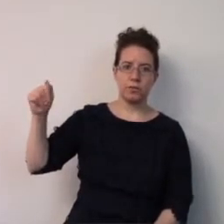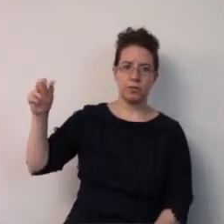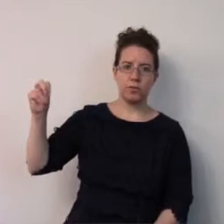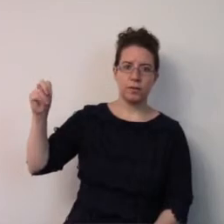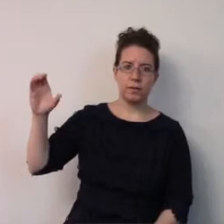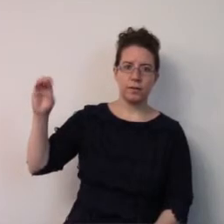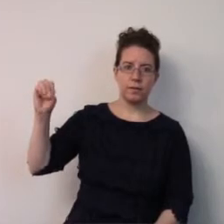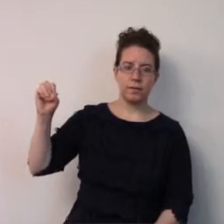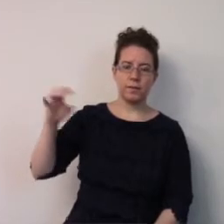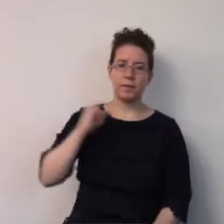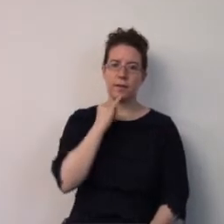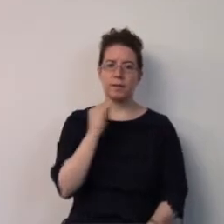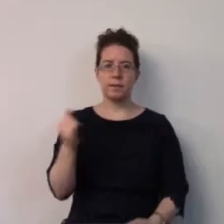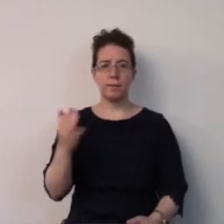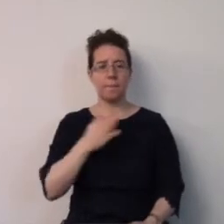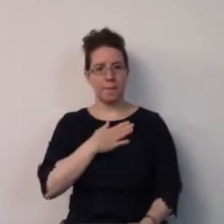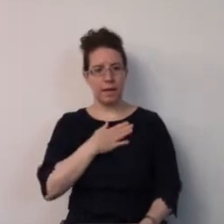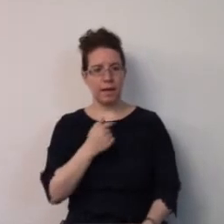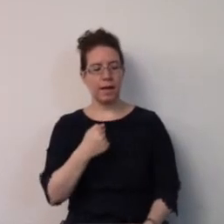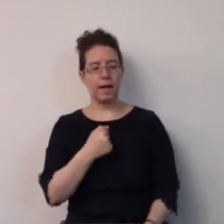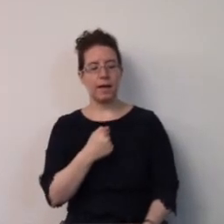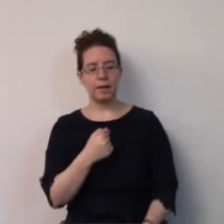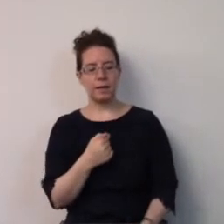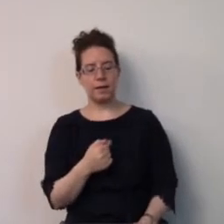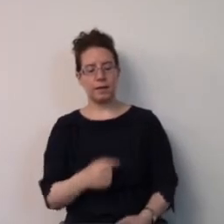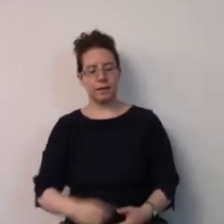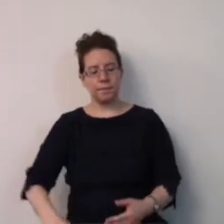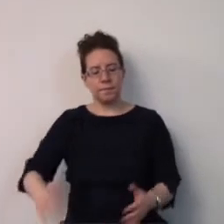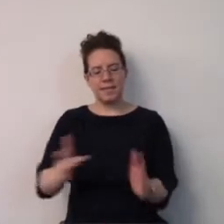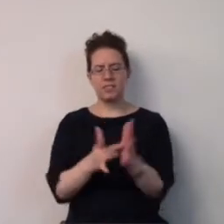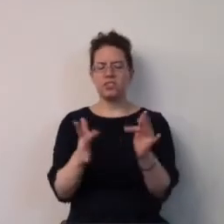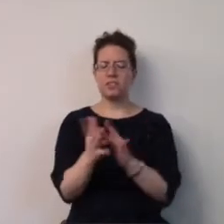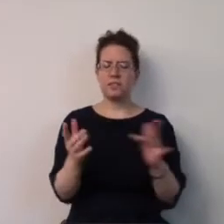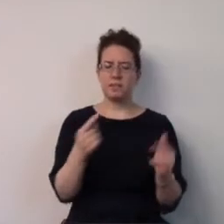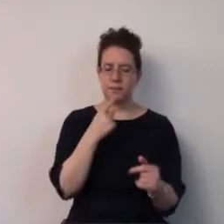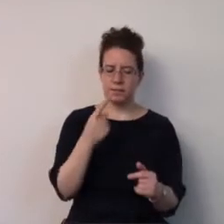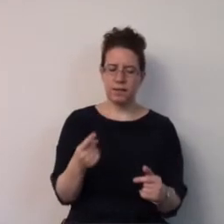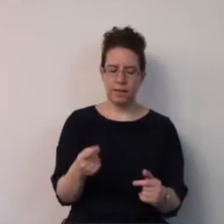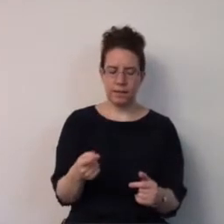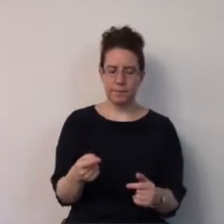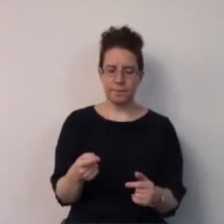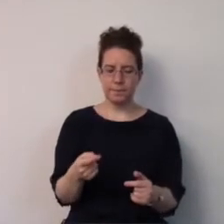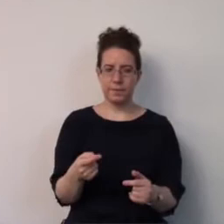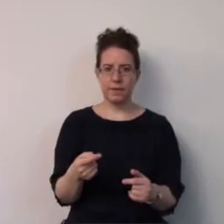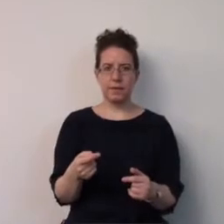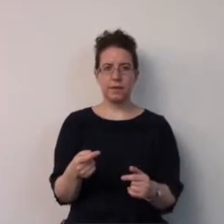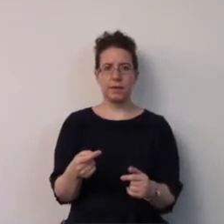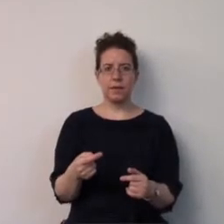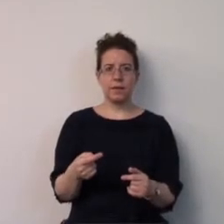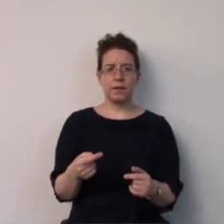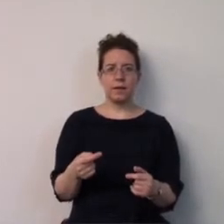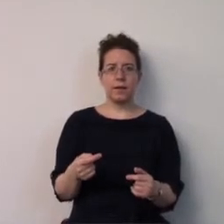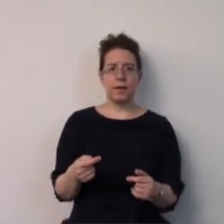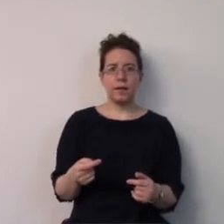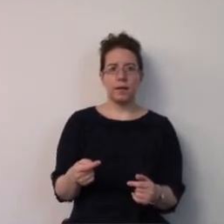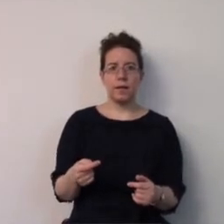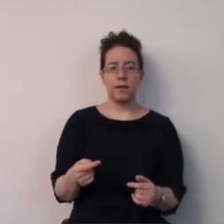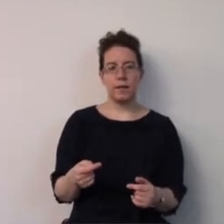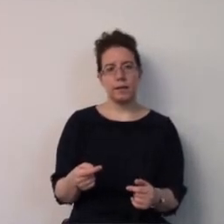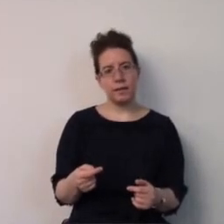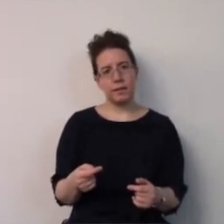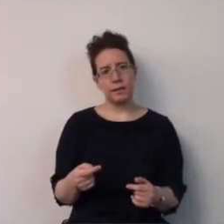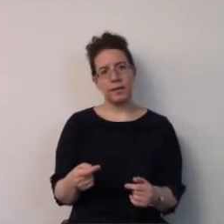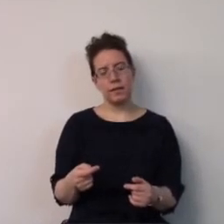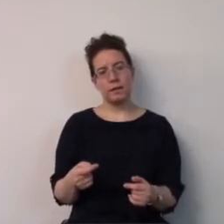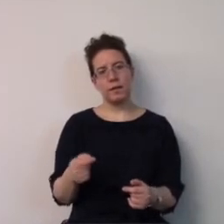mindset that a lot of people in our world have today. People think they can say anything they want to say uh-huh. or do about other people. You're going to